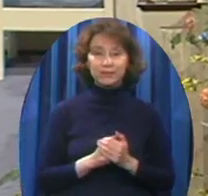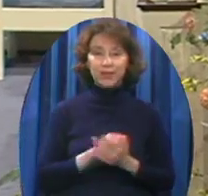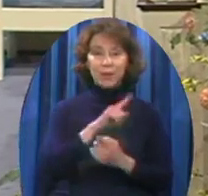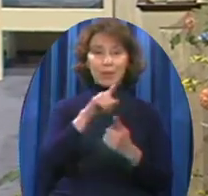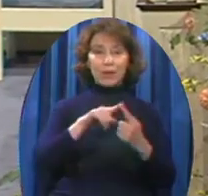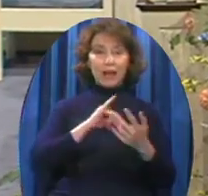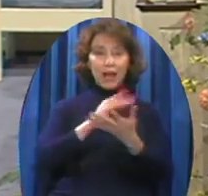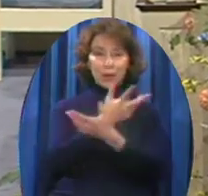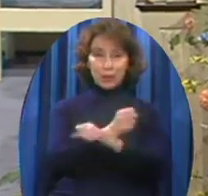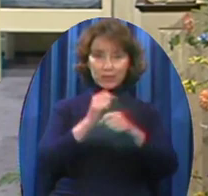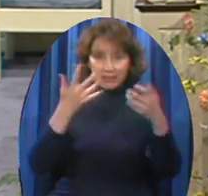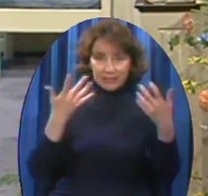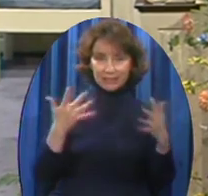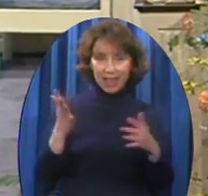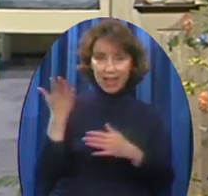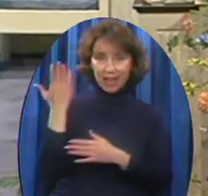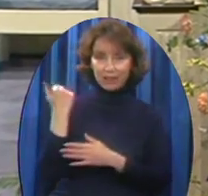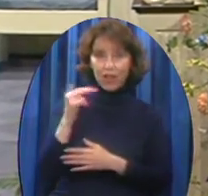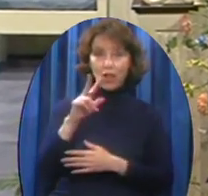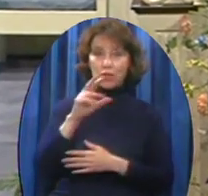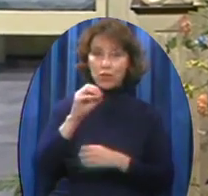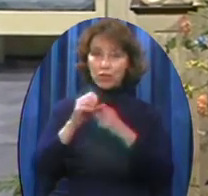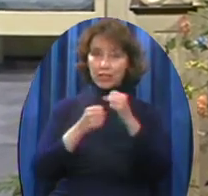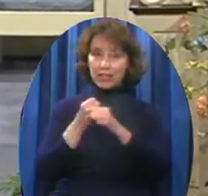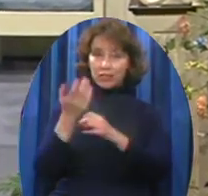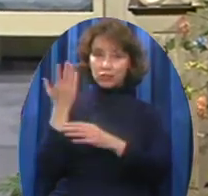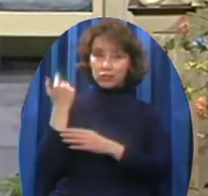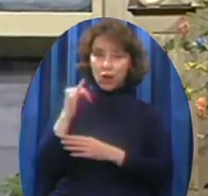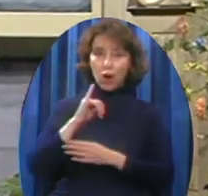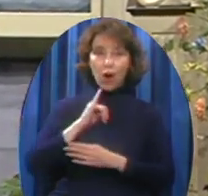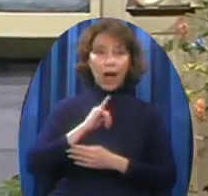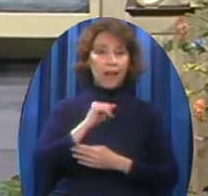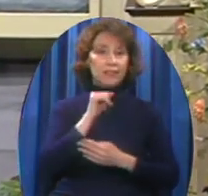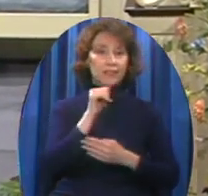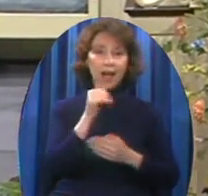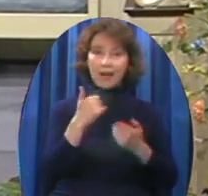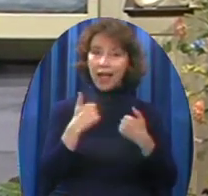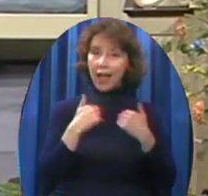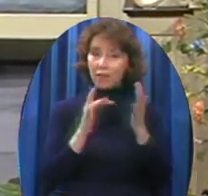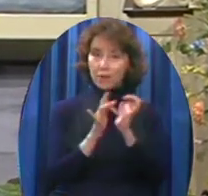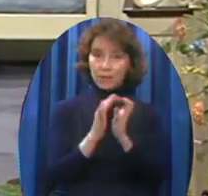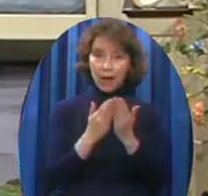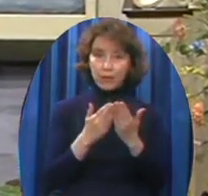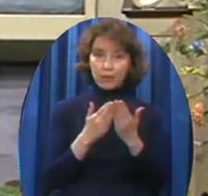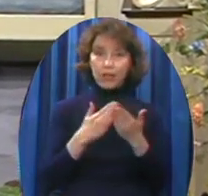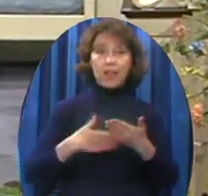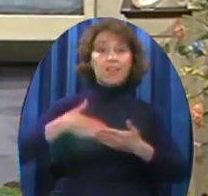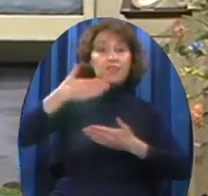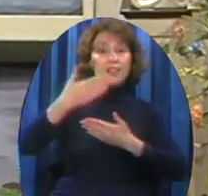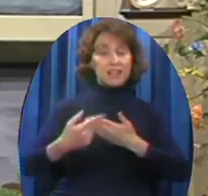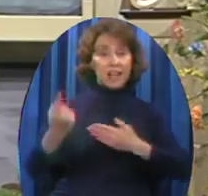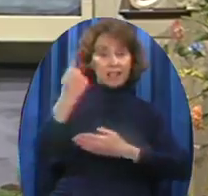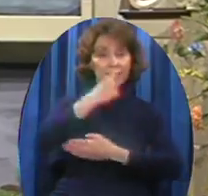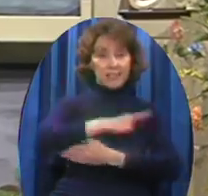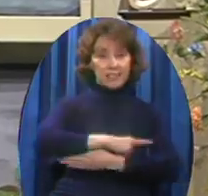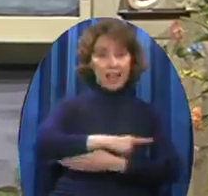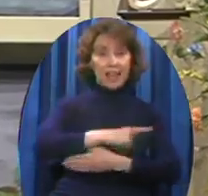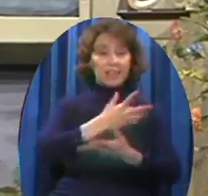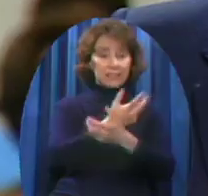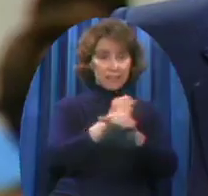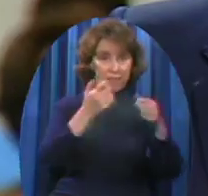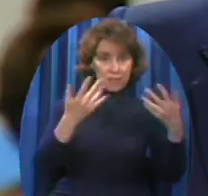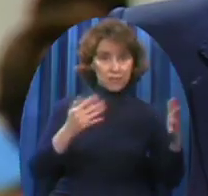converted 30 years ago, I did not own a Bible. The next day after my conversion, January 20th,